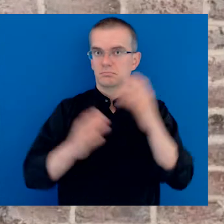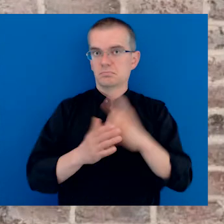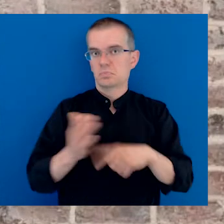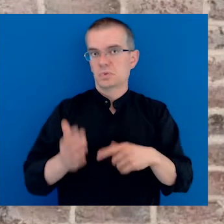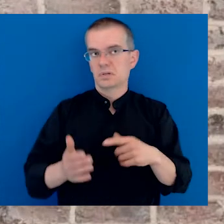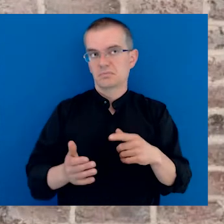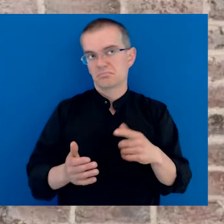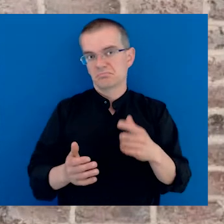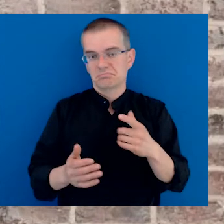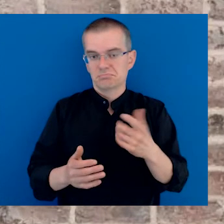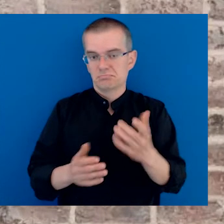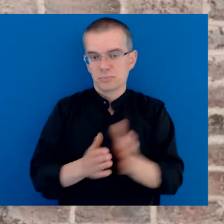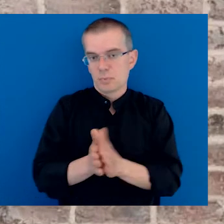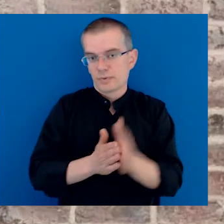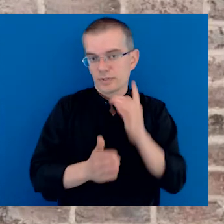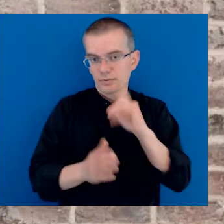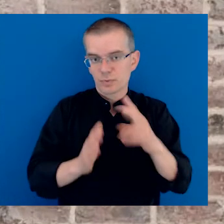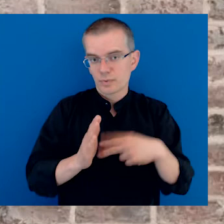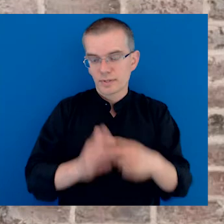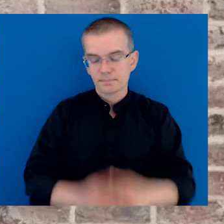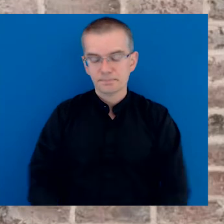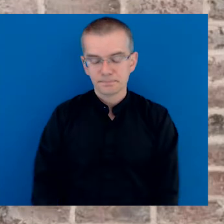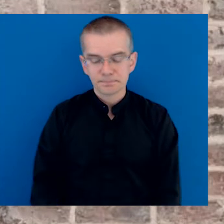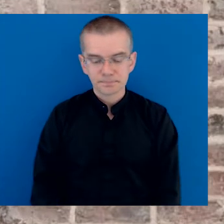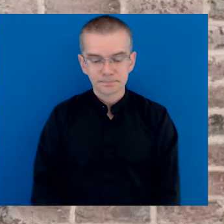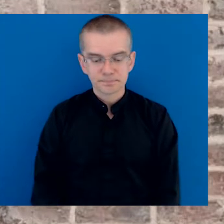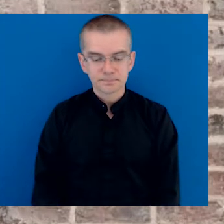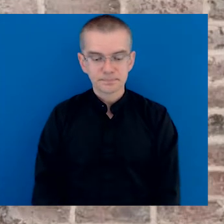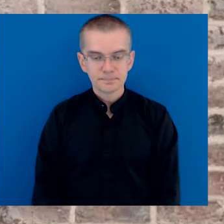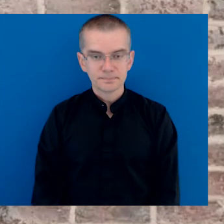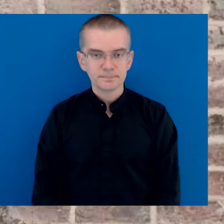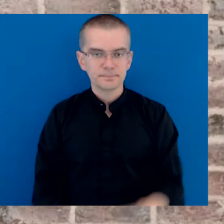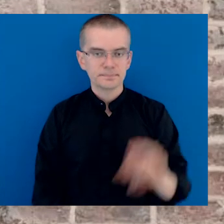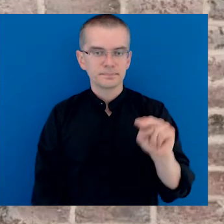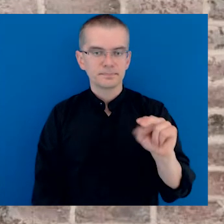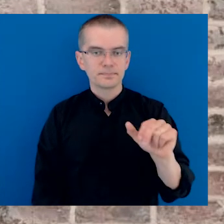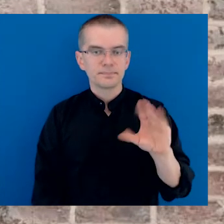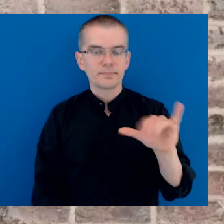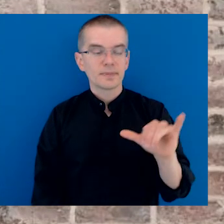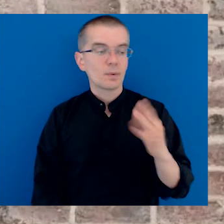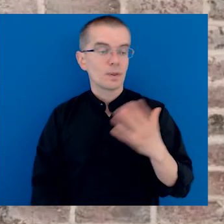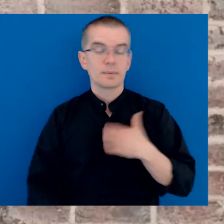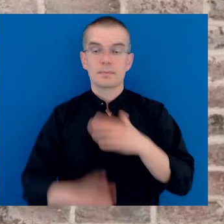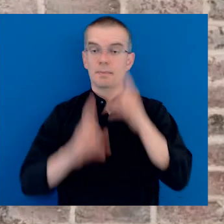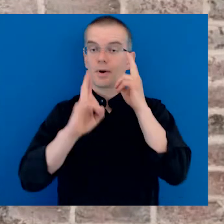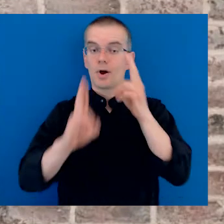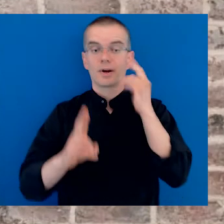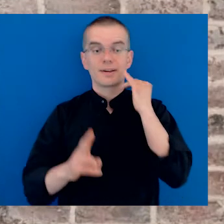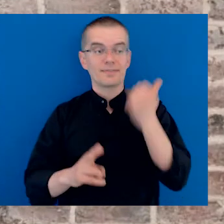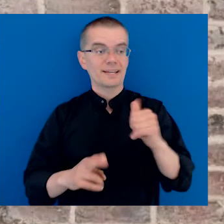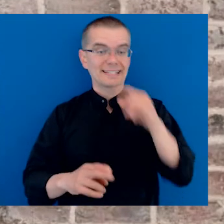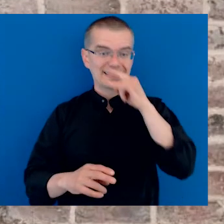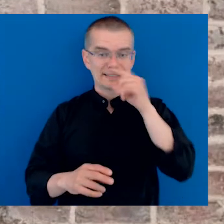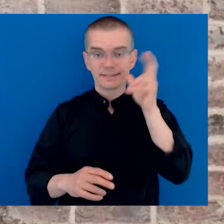lives. Well, absolutely. And it certainly would be my honor if there are any kids out there who are